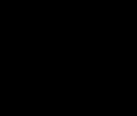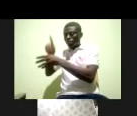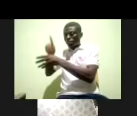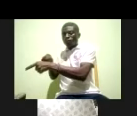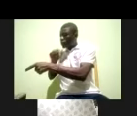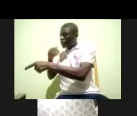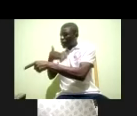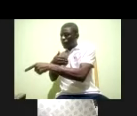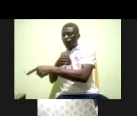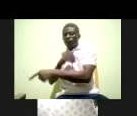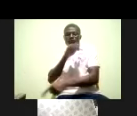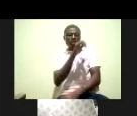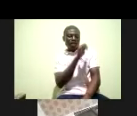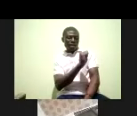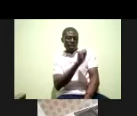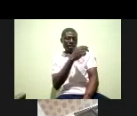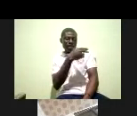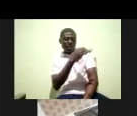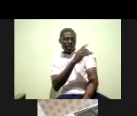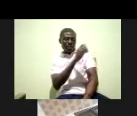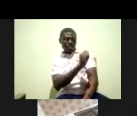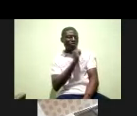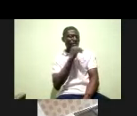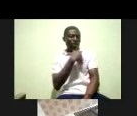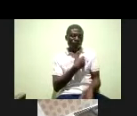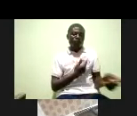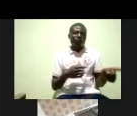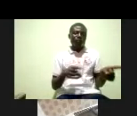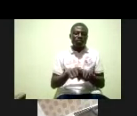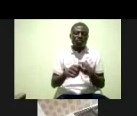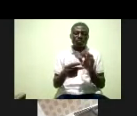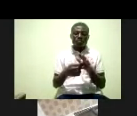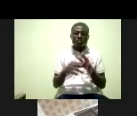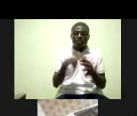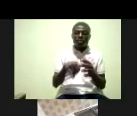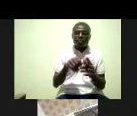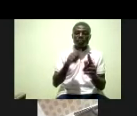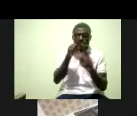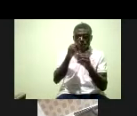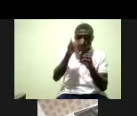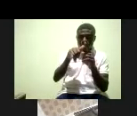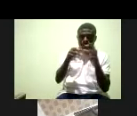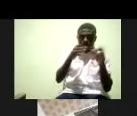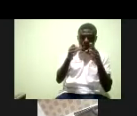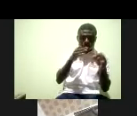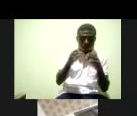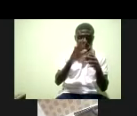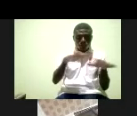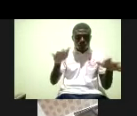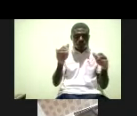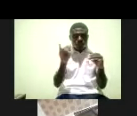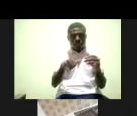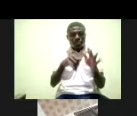have attention deficit disorder also. So this is valid till date also, that the kids who are diagnosed